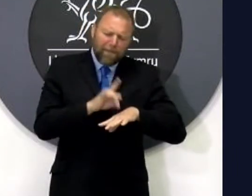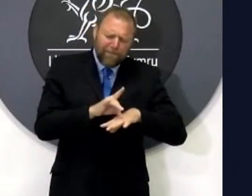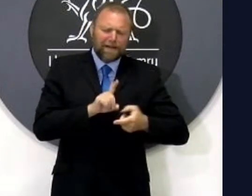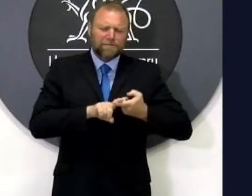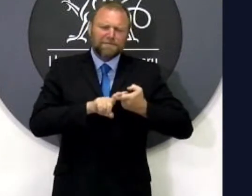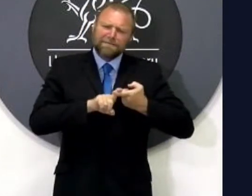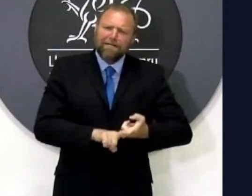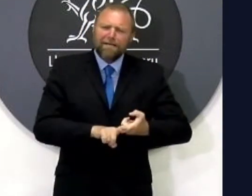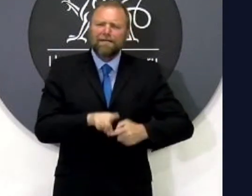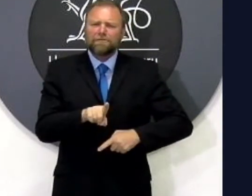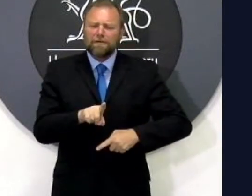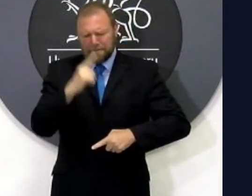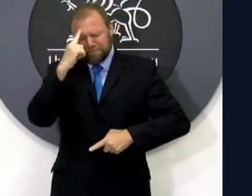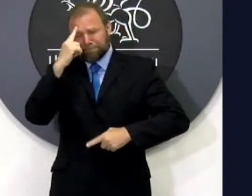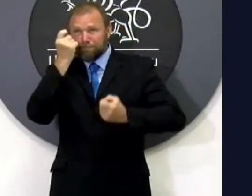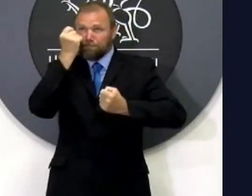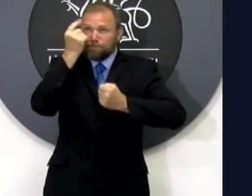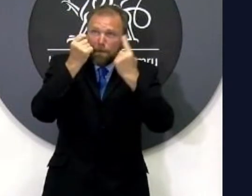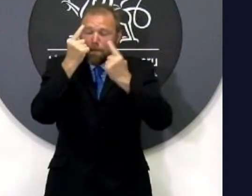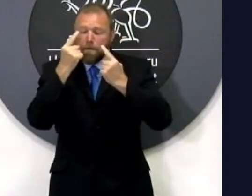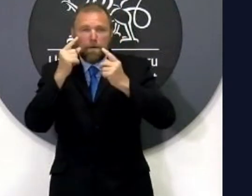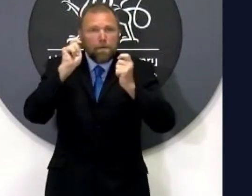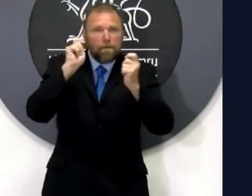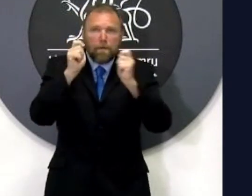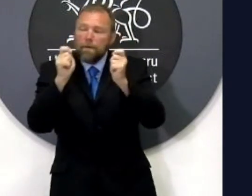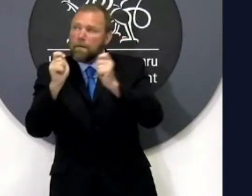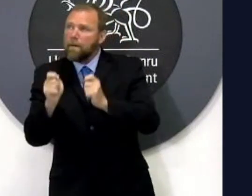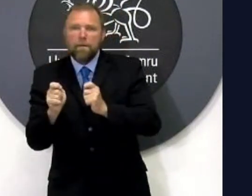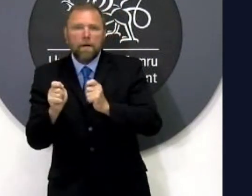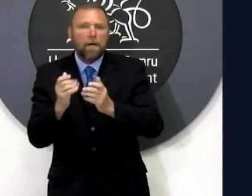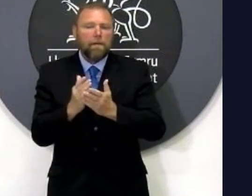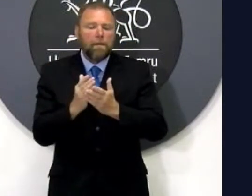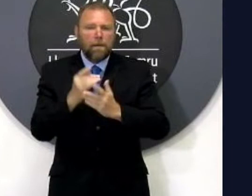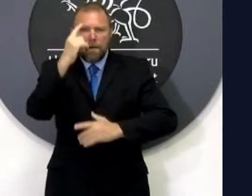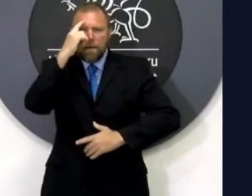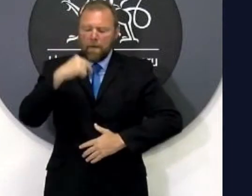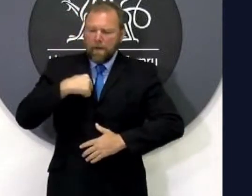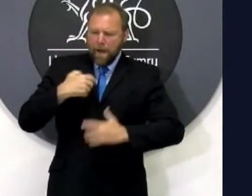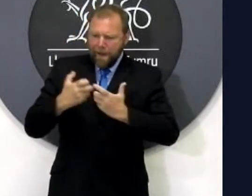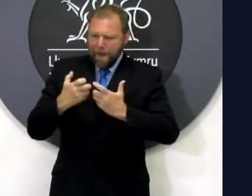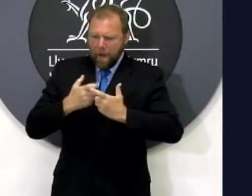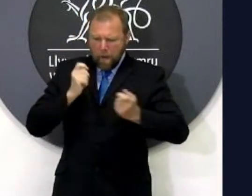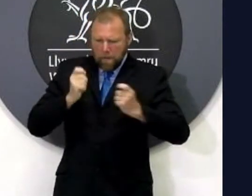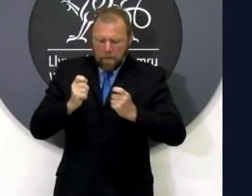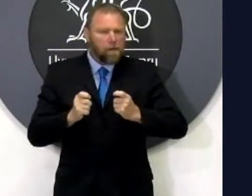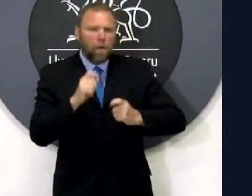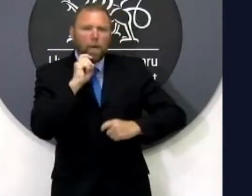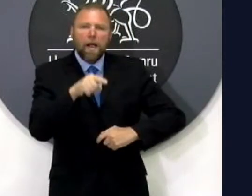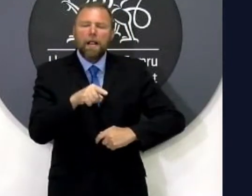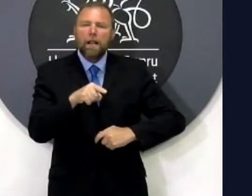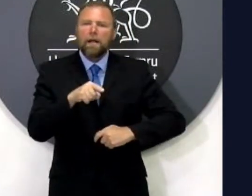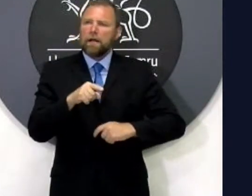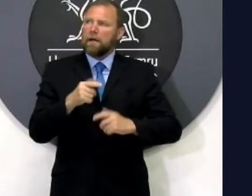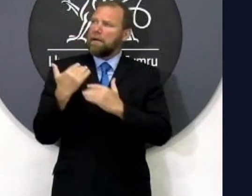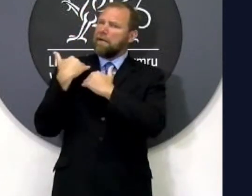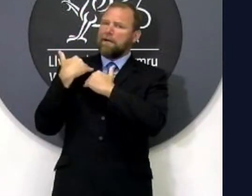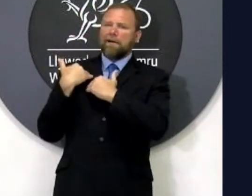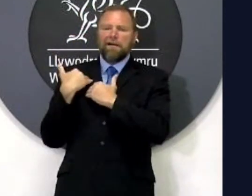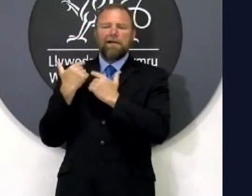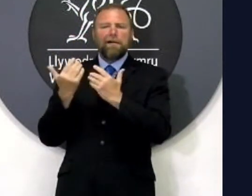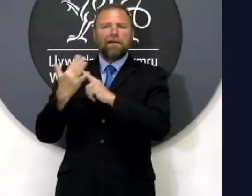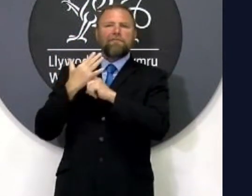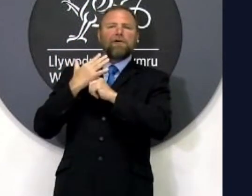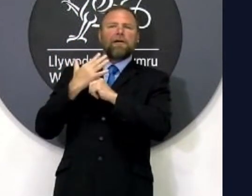and innovation. People have adapted to respond to unprecedented workloads. We should